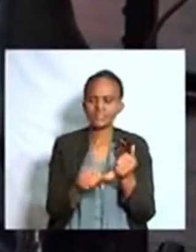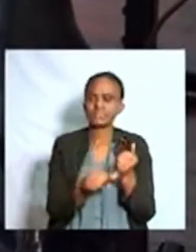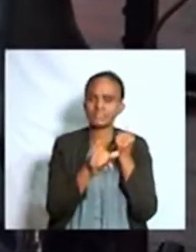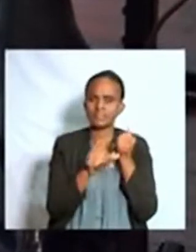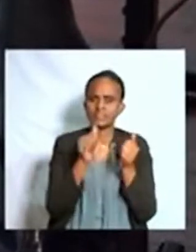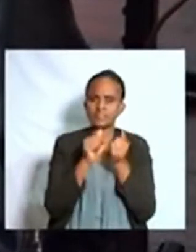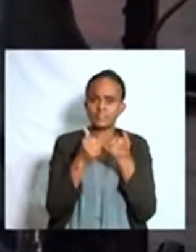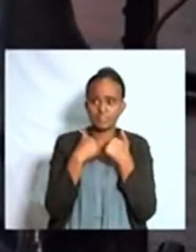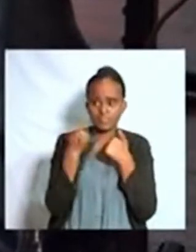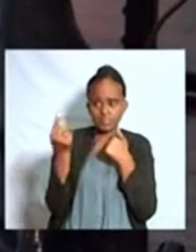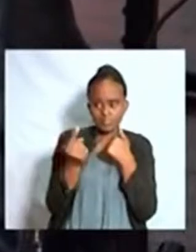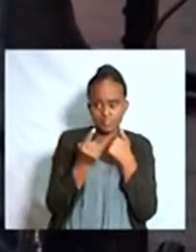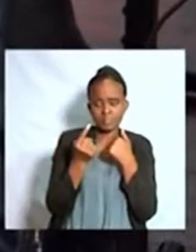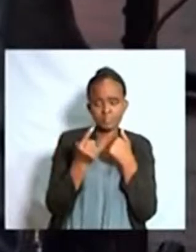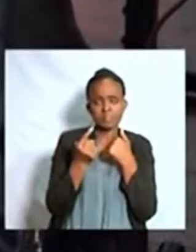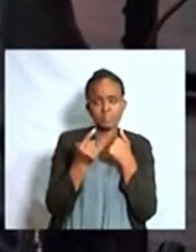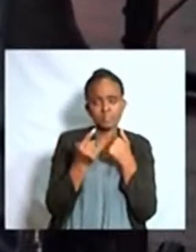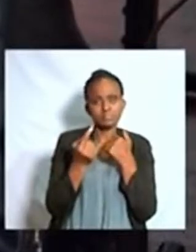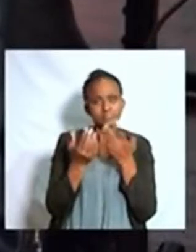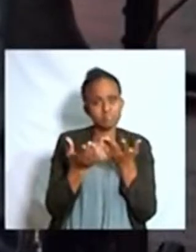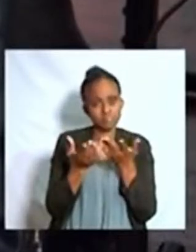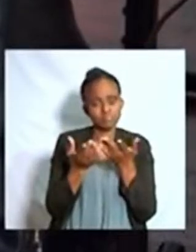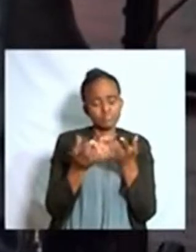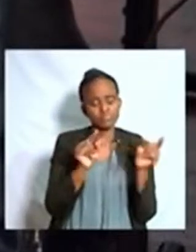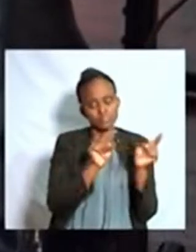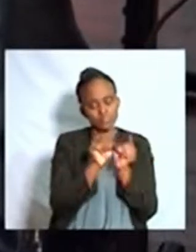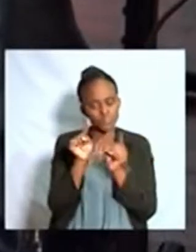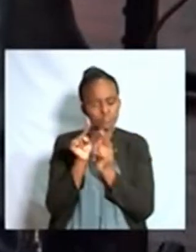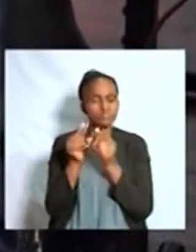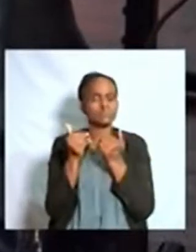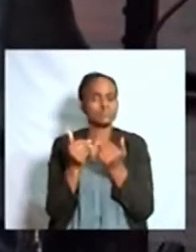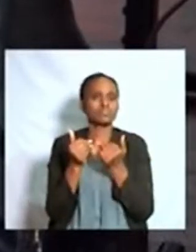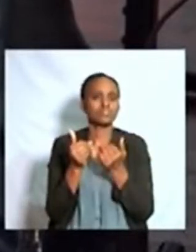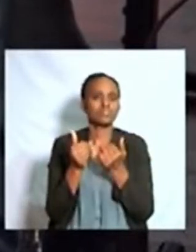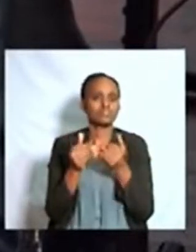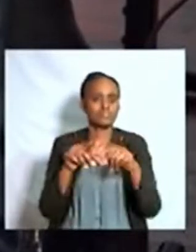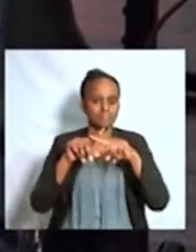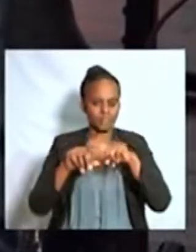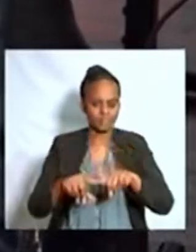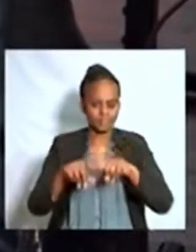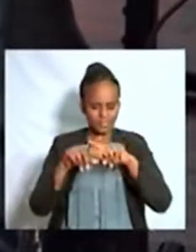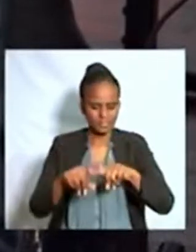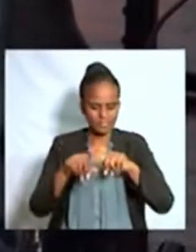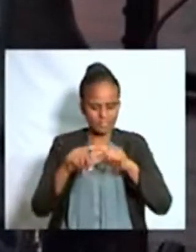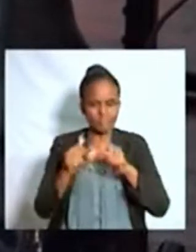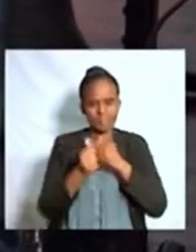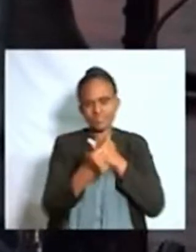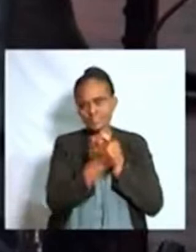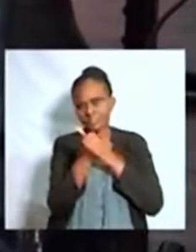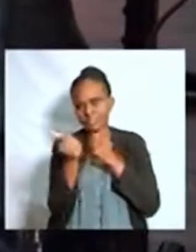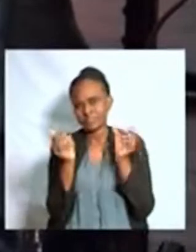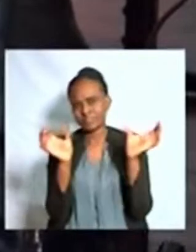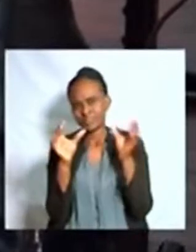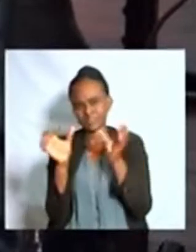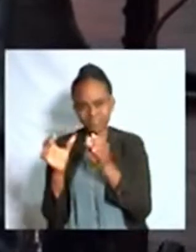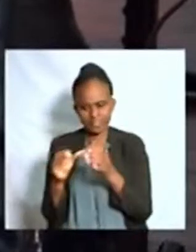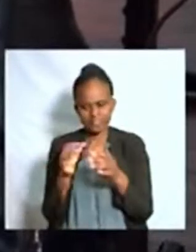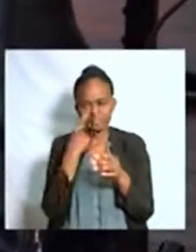which has come, and they also relied on other councils who